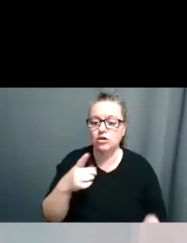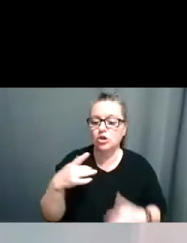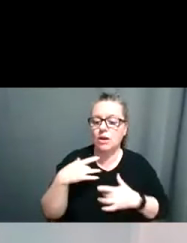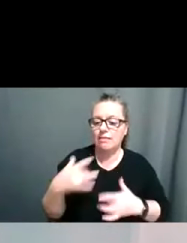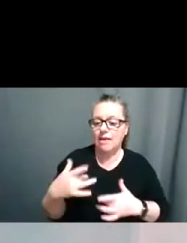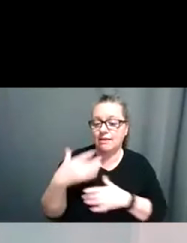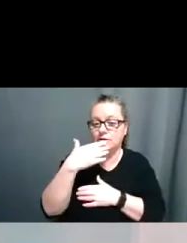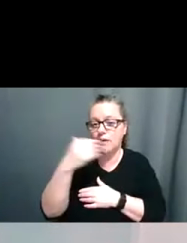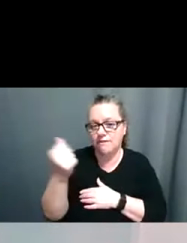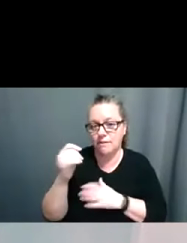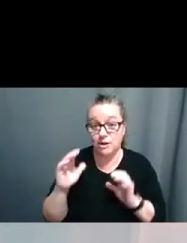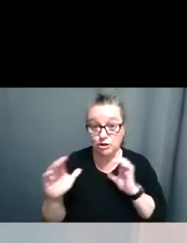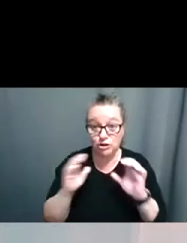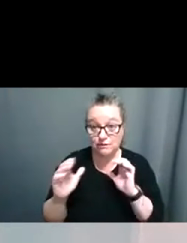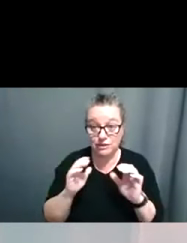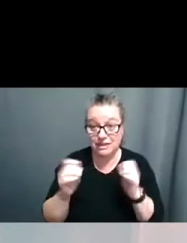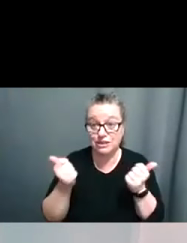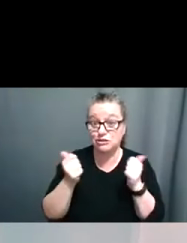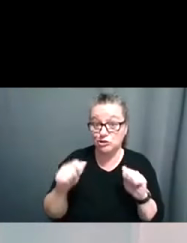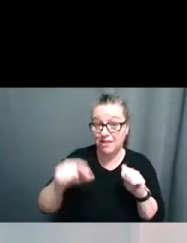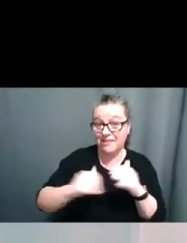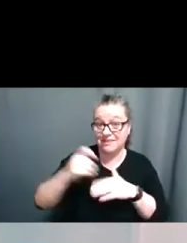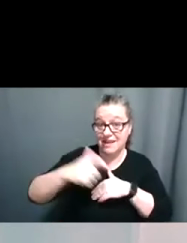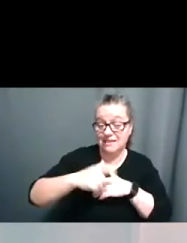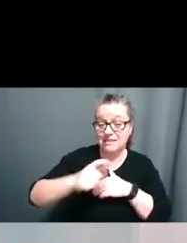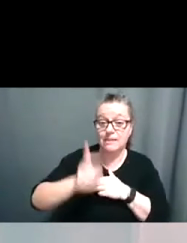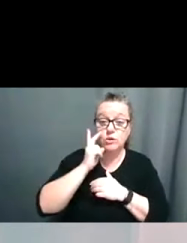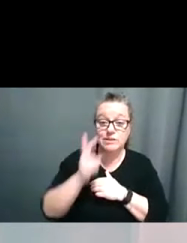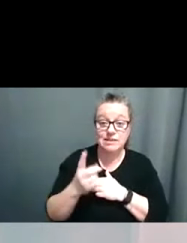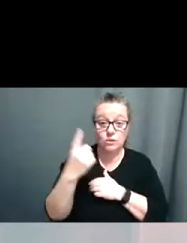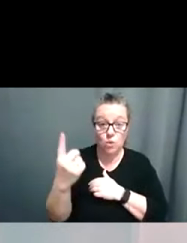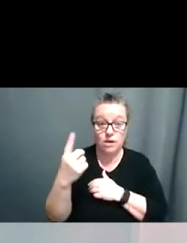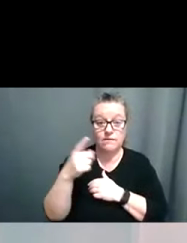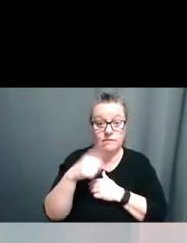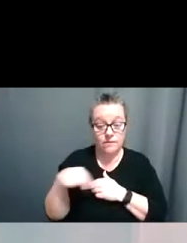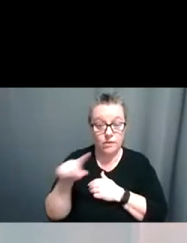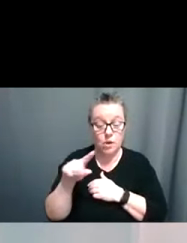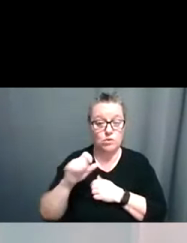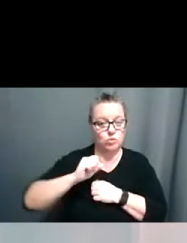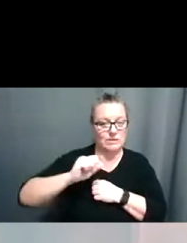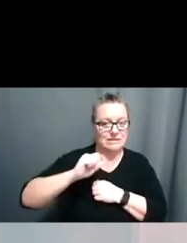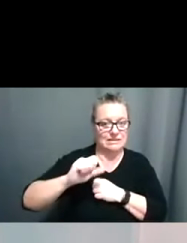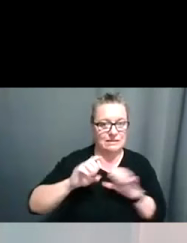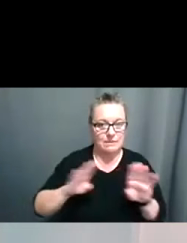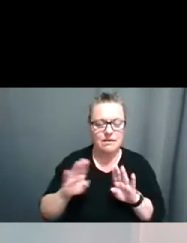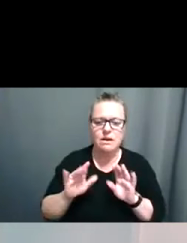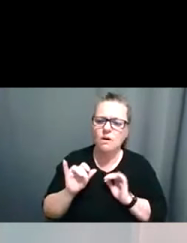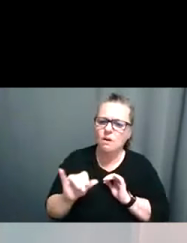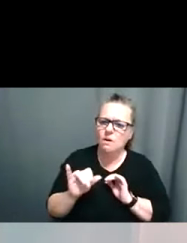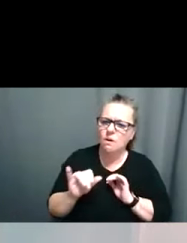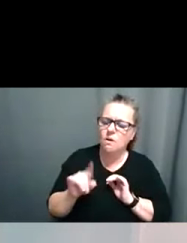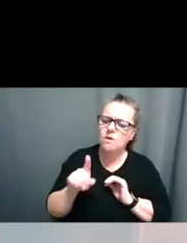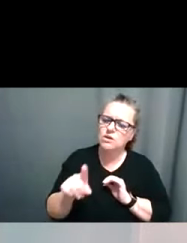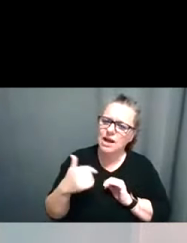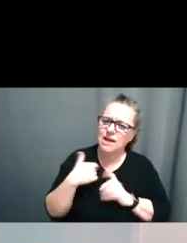much better conversation. Try this the next time you see one of those resistance behaviors. I can see you're having a strong reaction